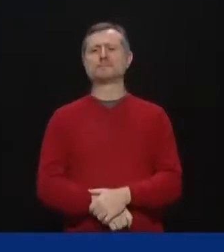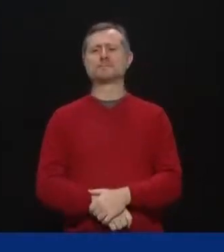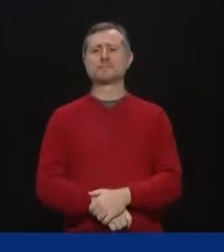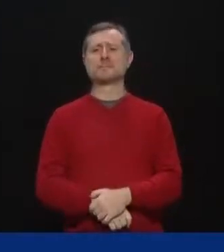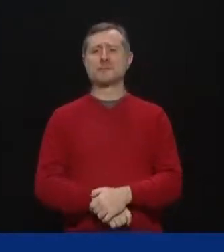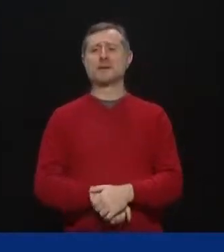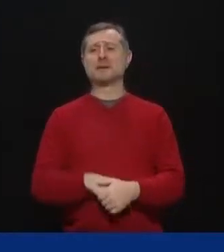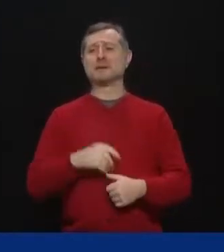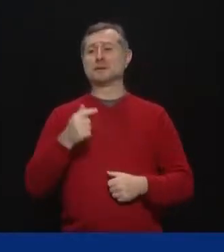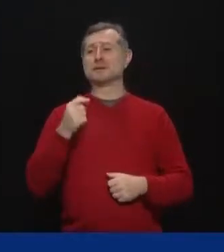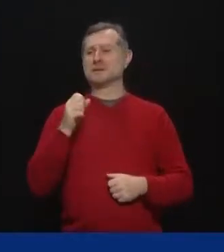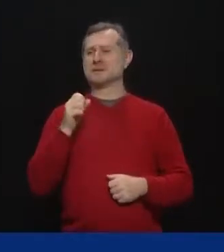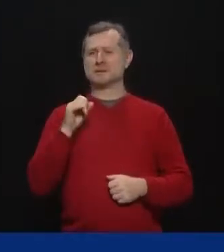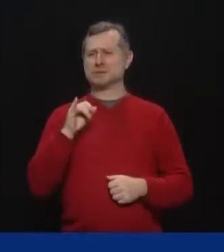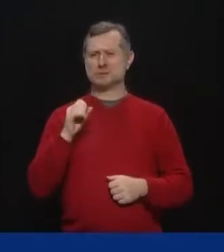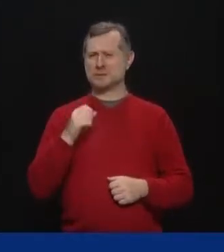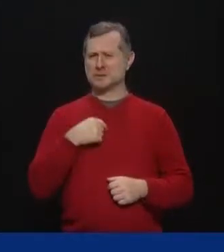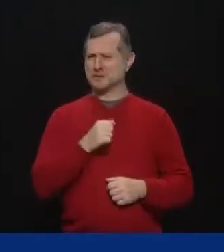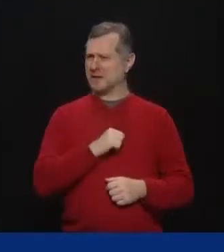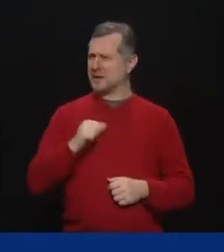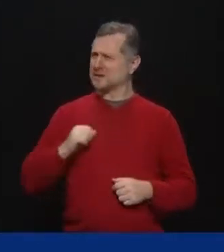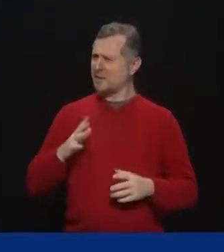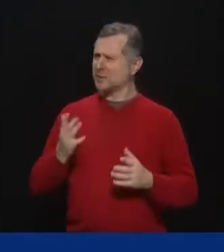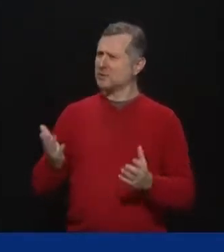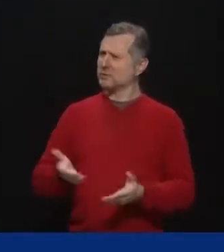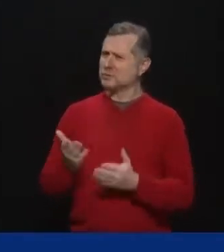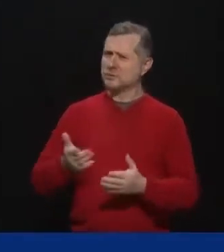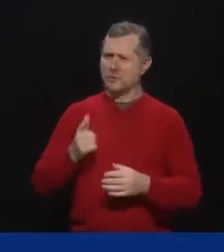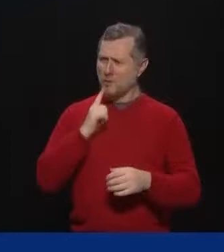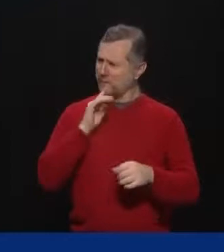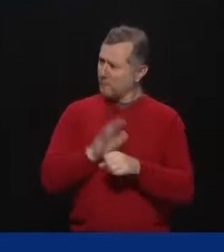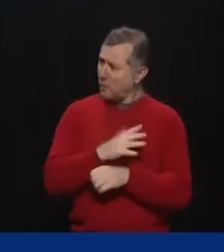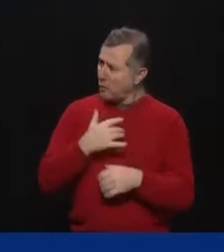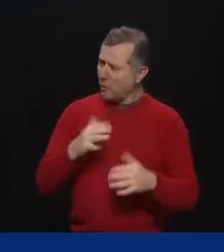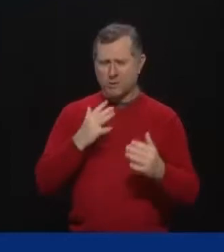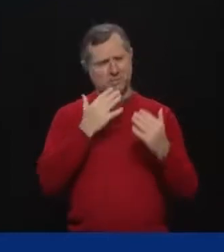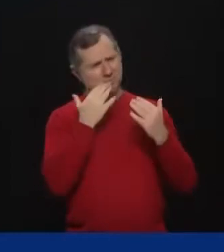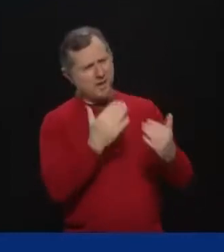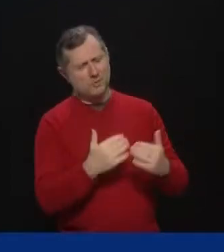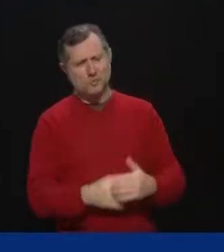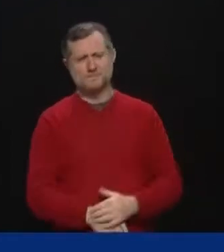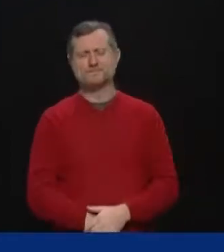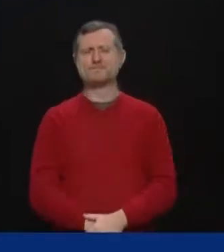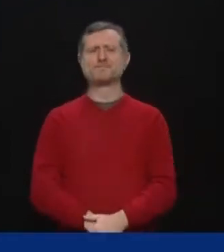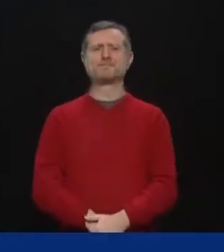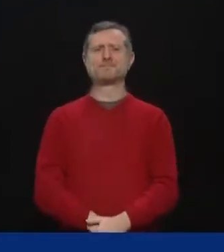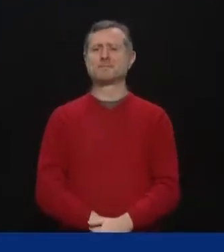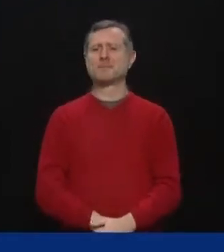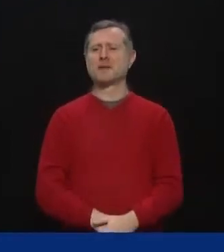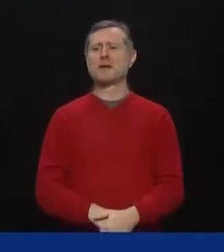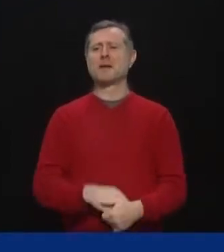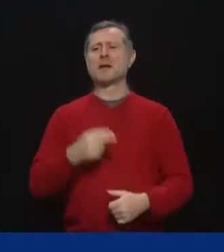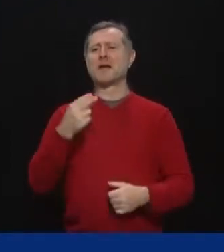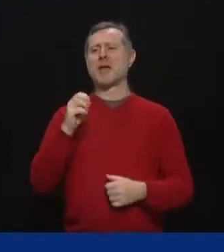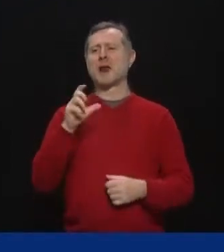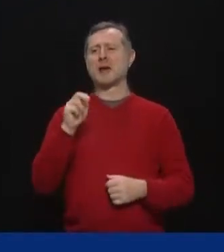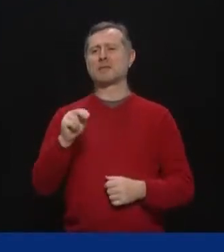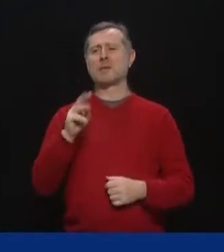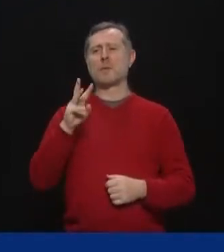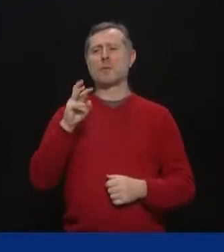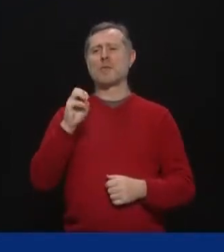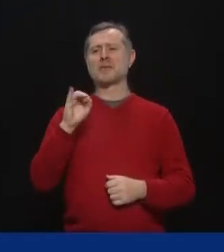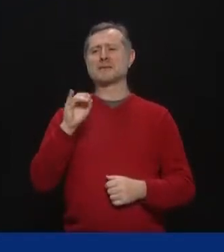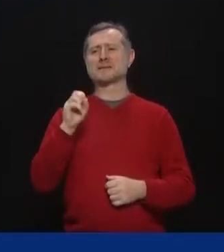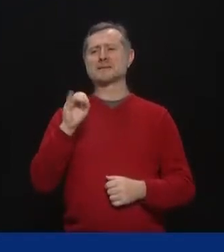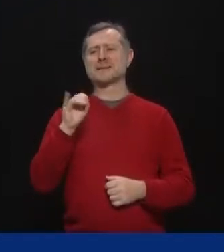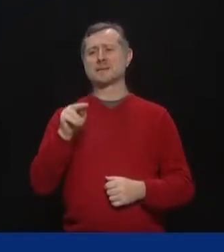here Okay, today. Linda Rosenthal. Thank you, Ada Yaz, assembly members. All right, Carolina Rivera, Helen Rosenthal, Helene Weinstein. And if I